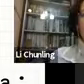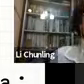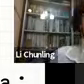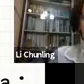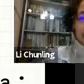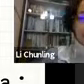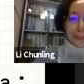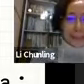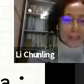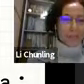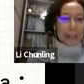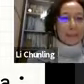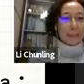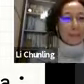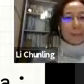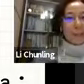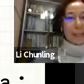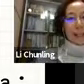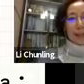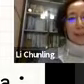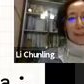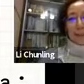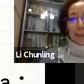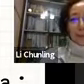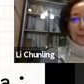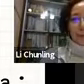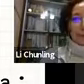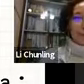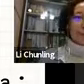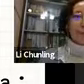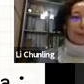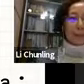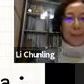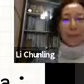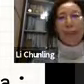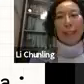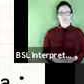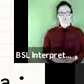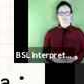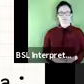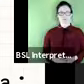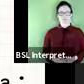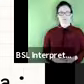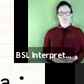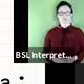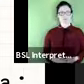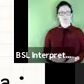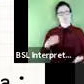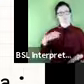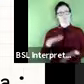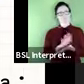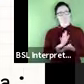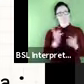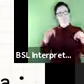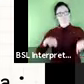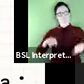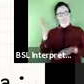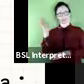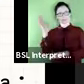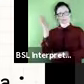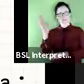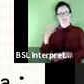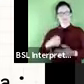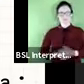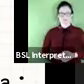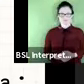Okay, thanks, Michael. And I'm very glad to attend this